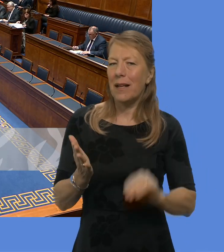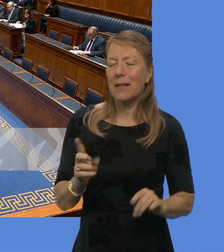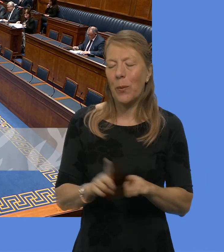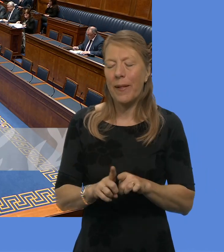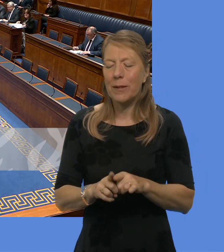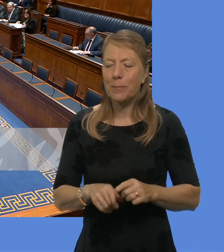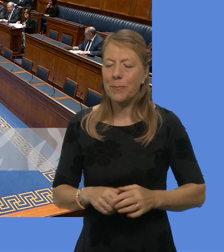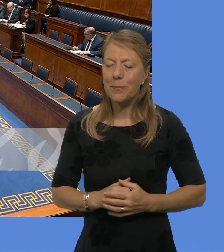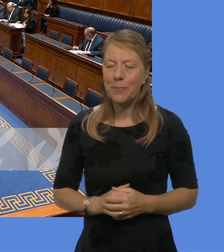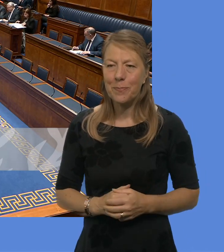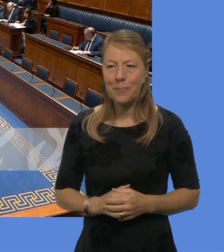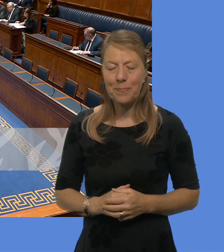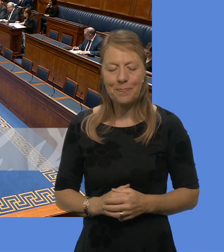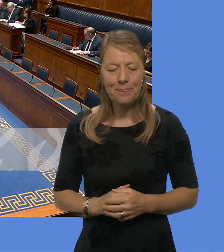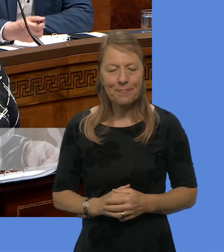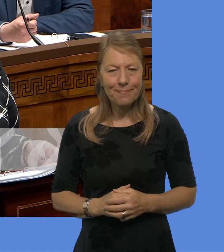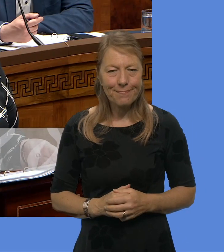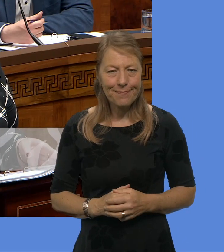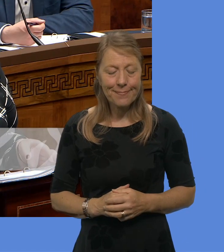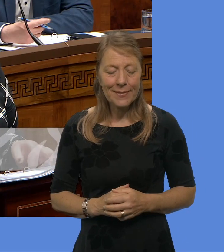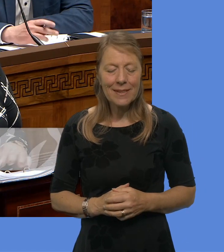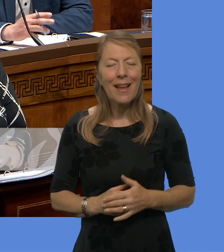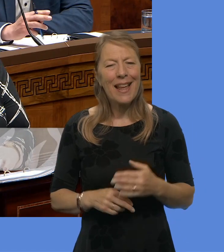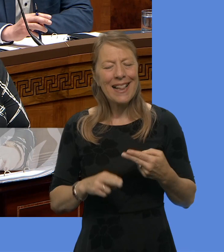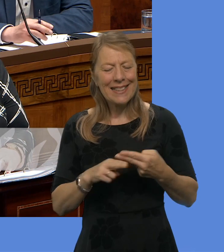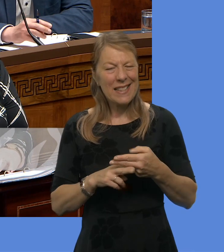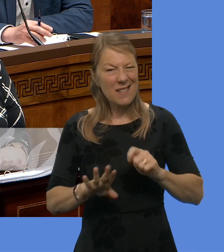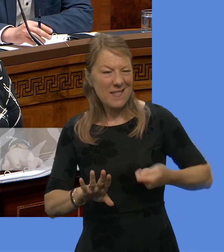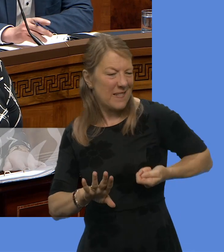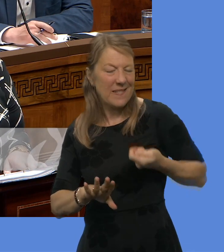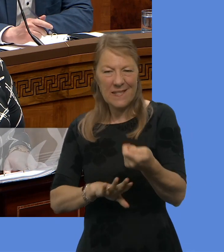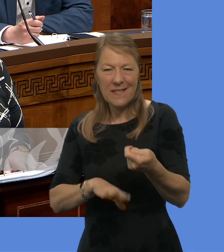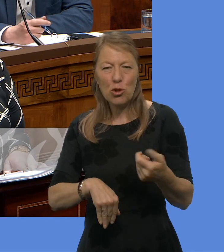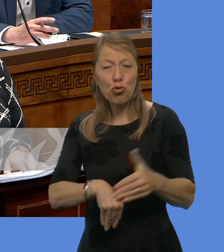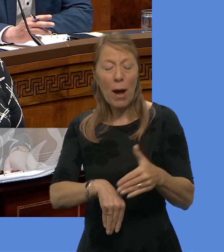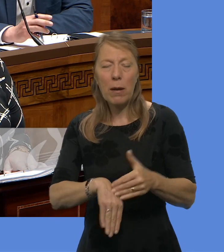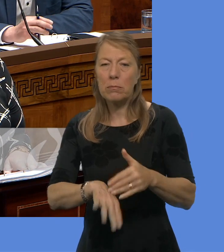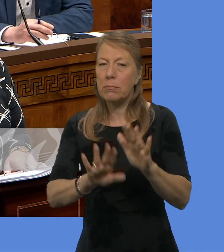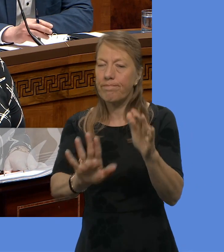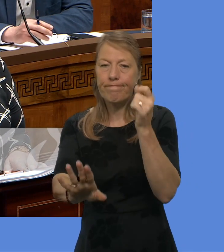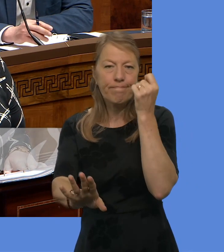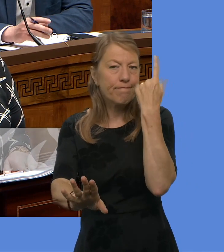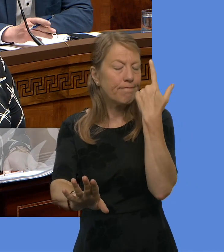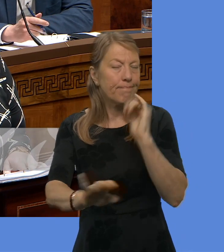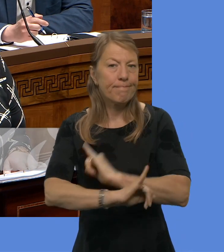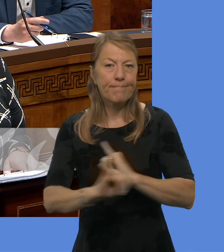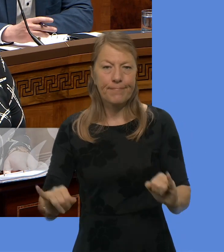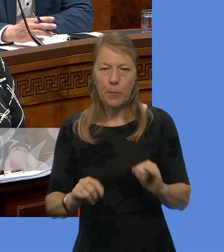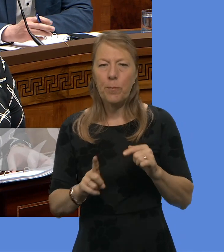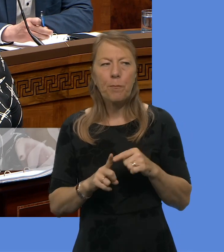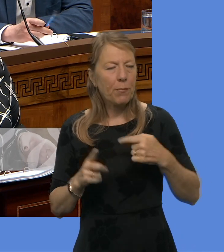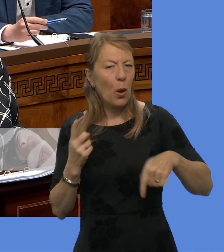I very much recognise the harm that can be inflicted by knife crime, and I'm clear we need to do all in our power to act to reduce the risk of harm in our